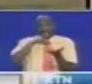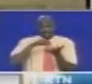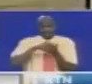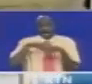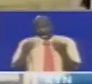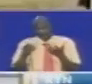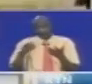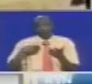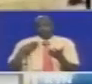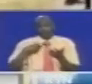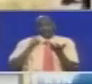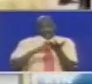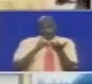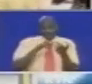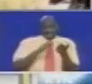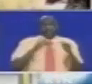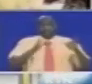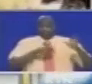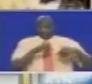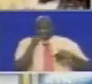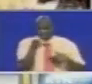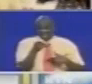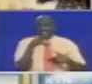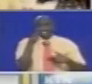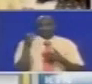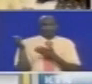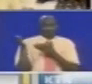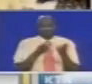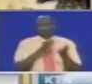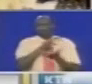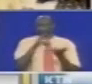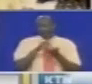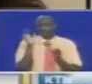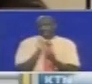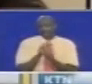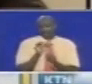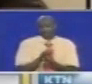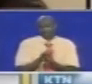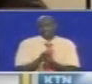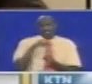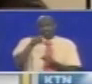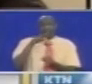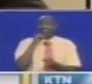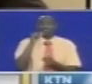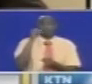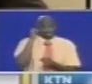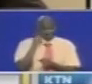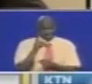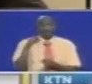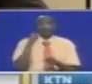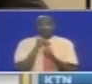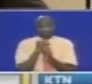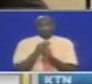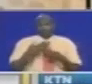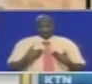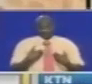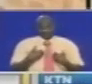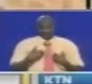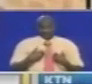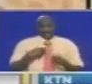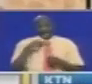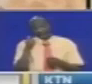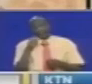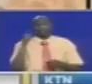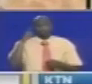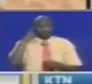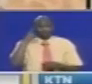tallying results in the bombers, I think brought confusion. They didn't understand that we were doing our job. Some of them thought that they had